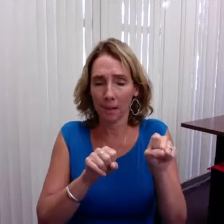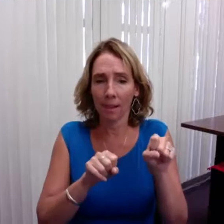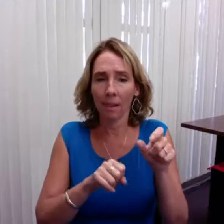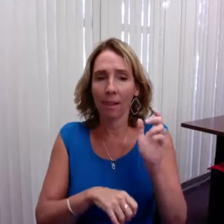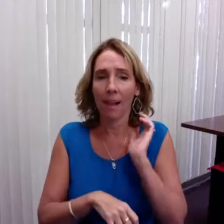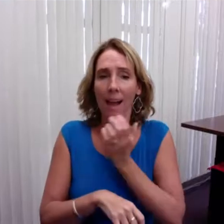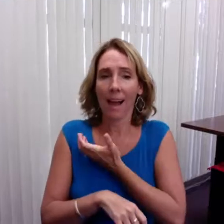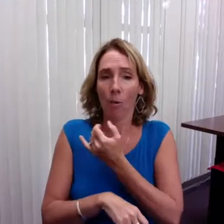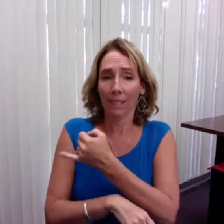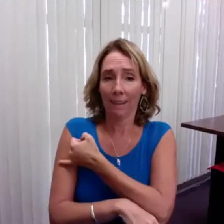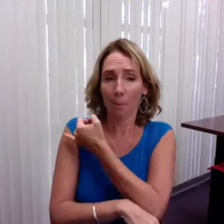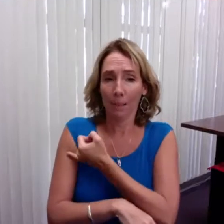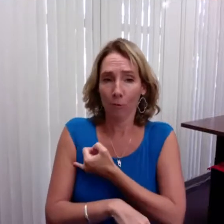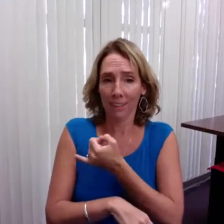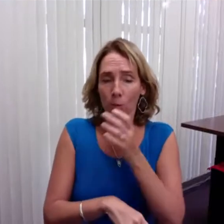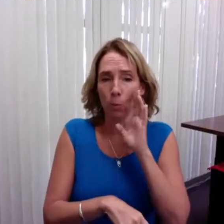soon as possible.